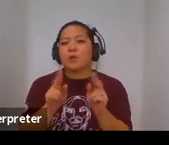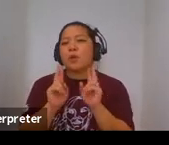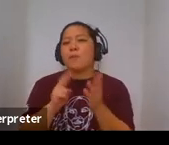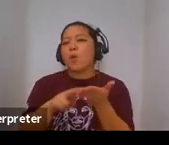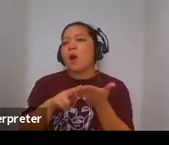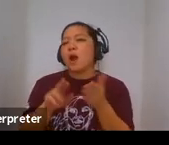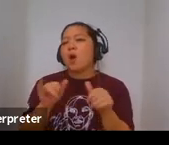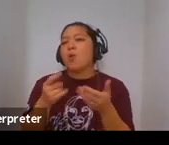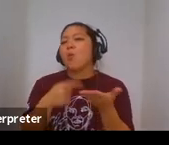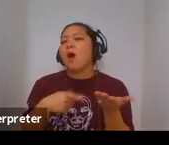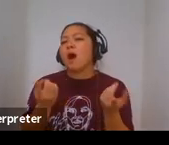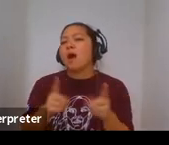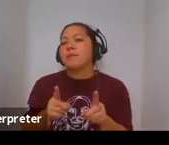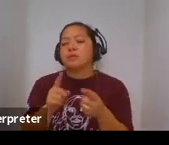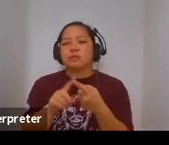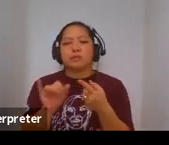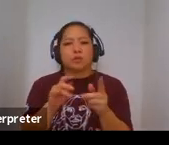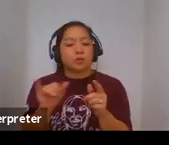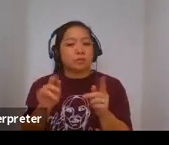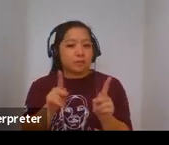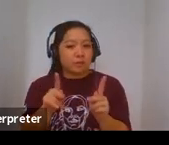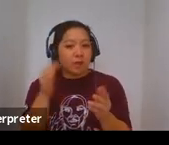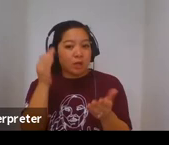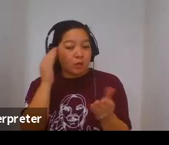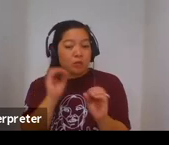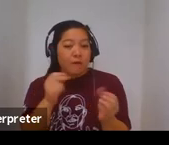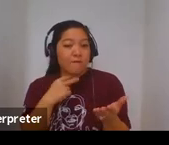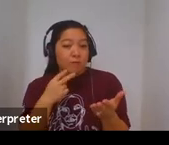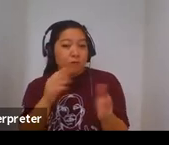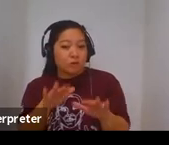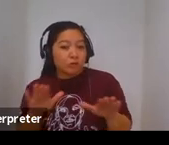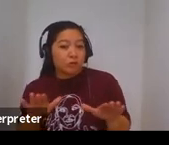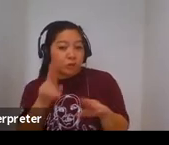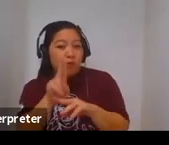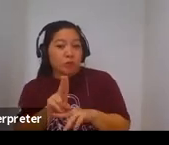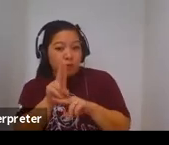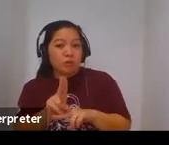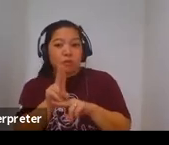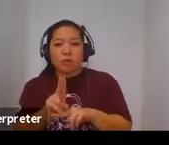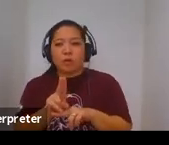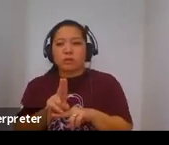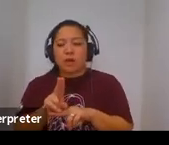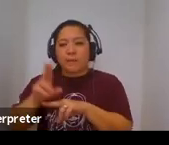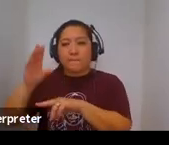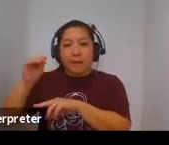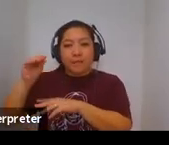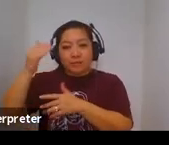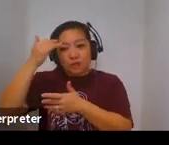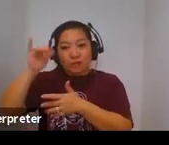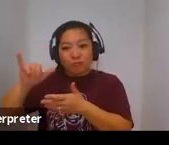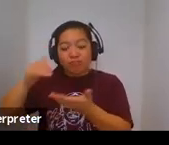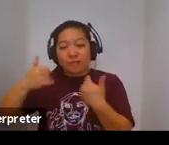them. I know working with nonverbal children, there's the use of puppets, there's the use of